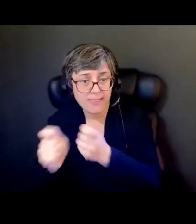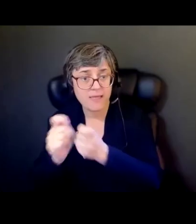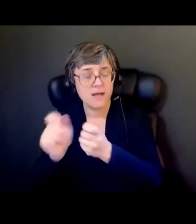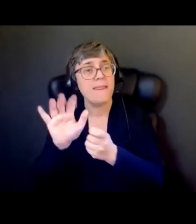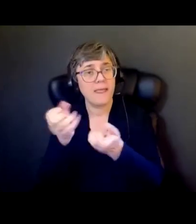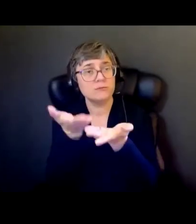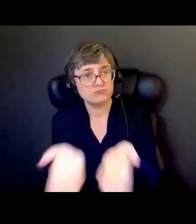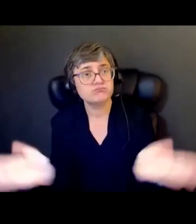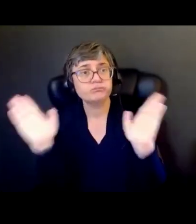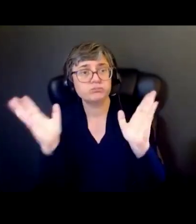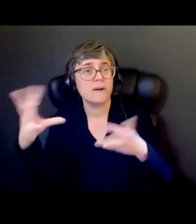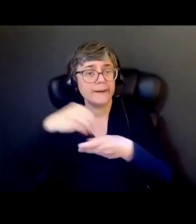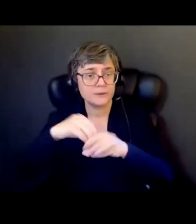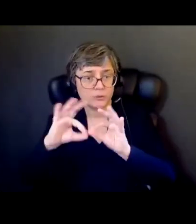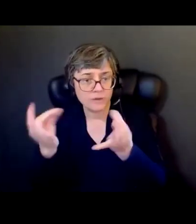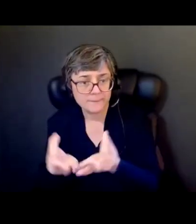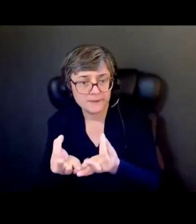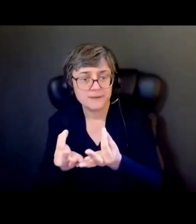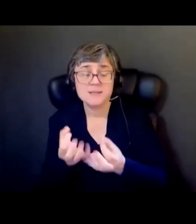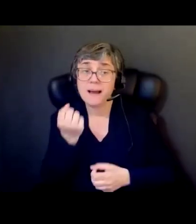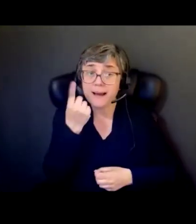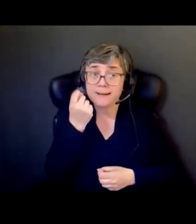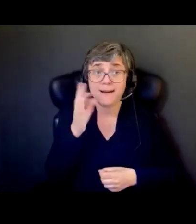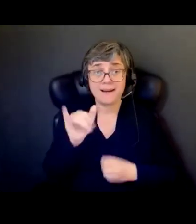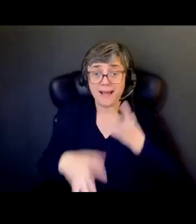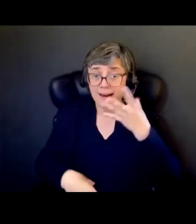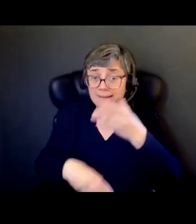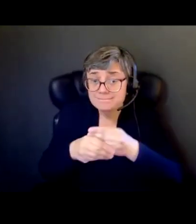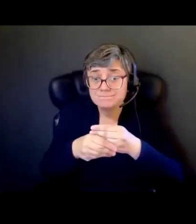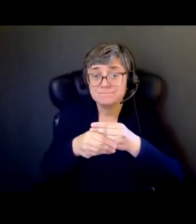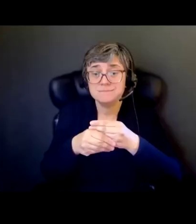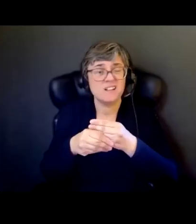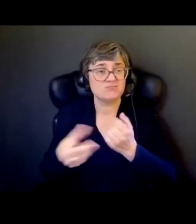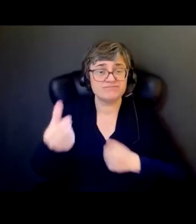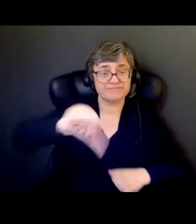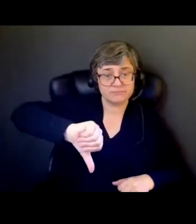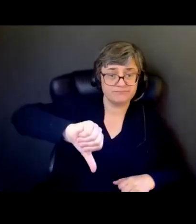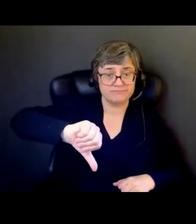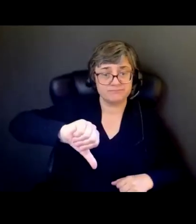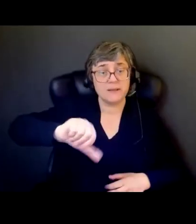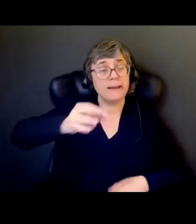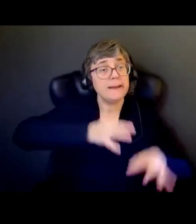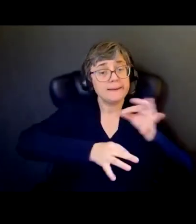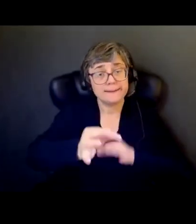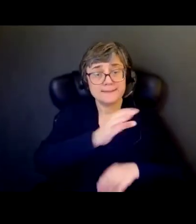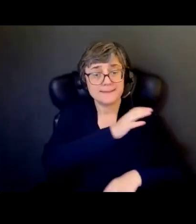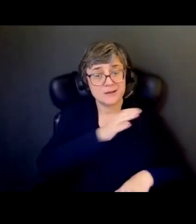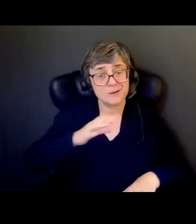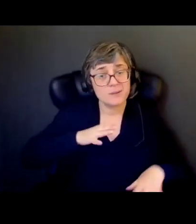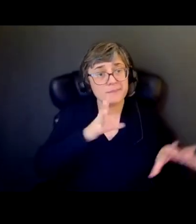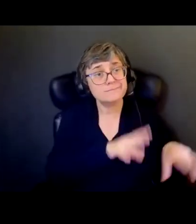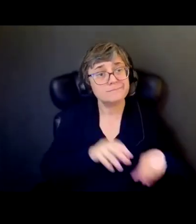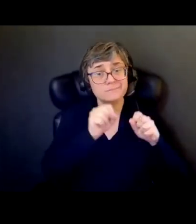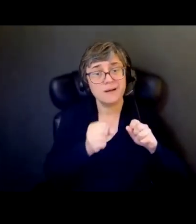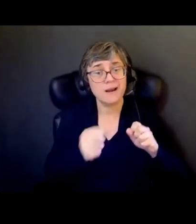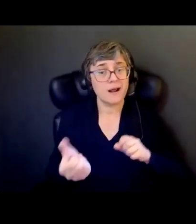5 years. So that would include, among other things, looking at criminalizing coercive control